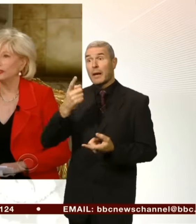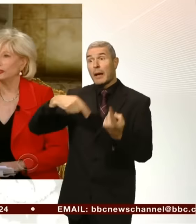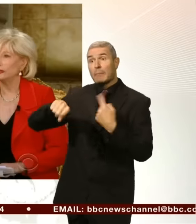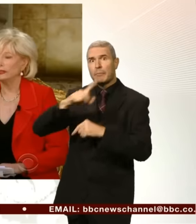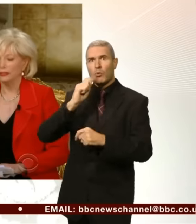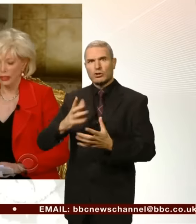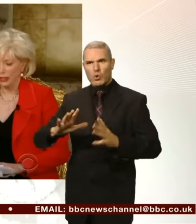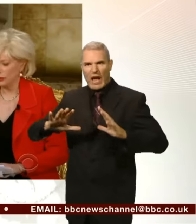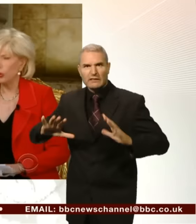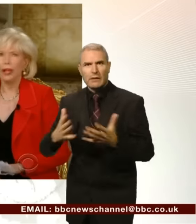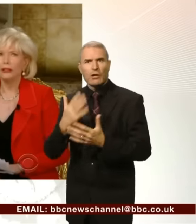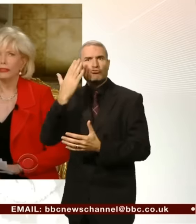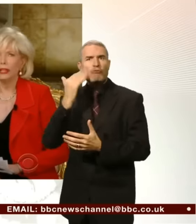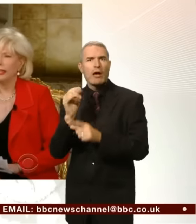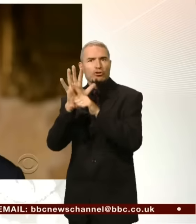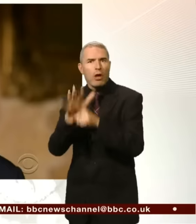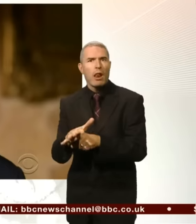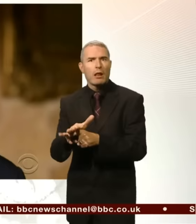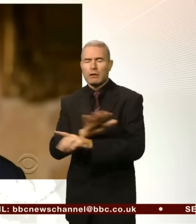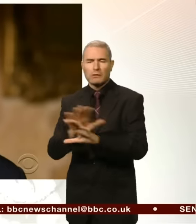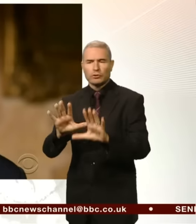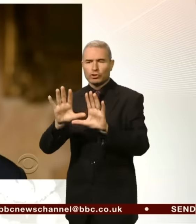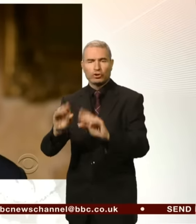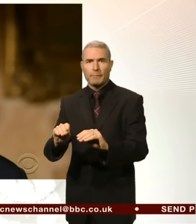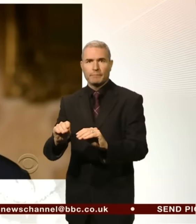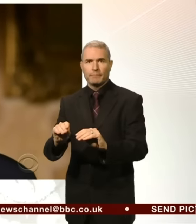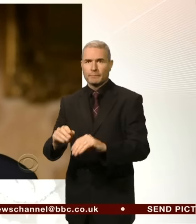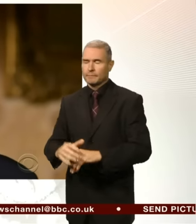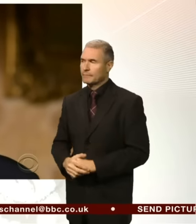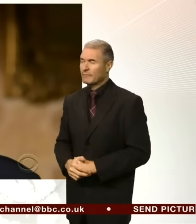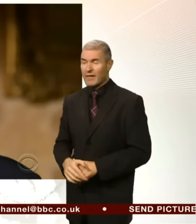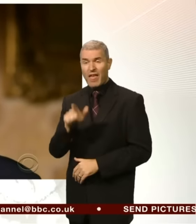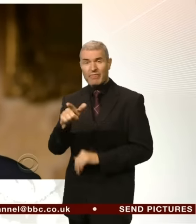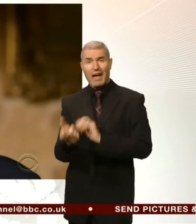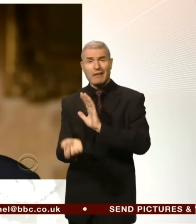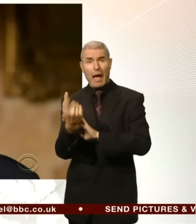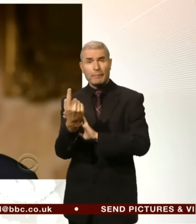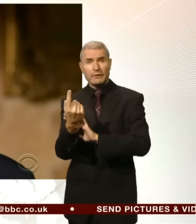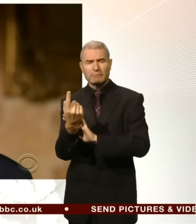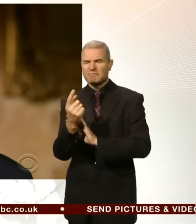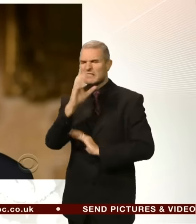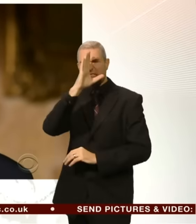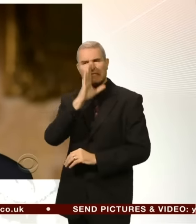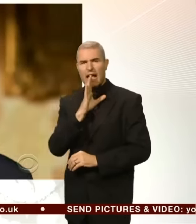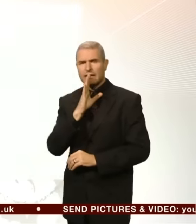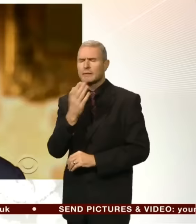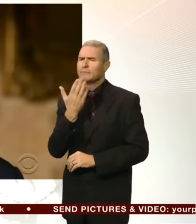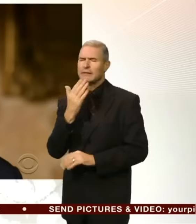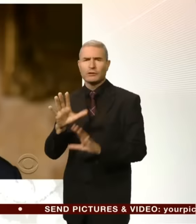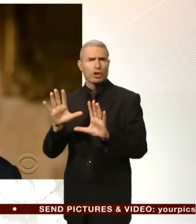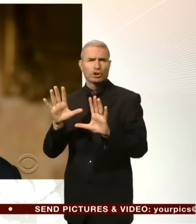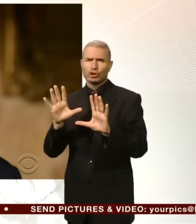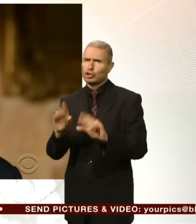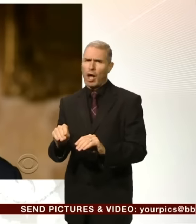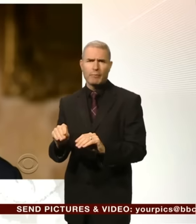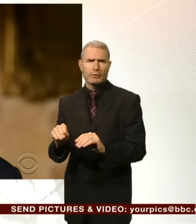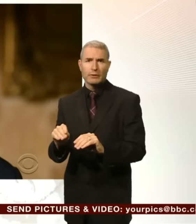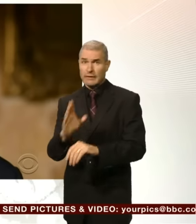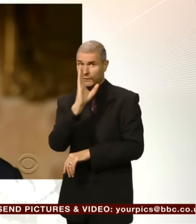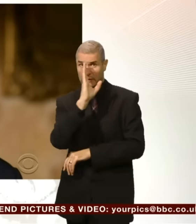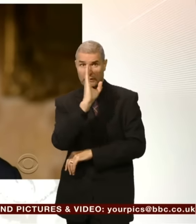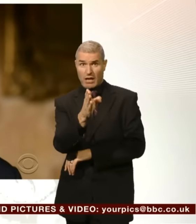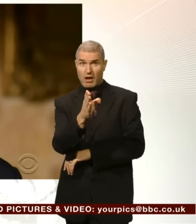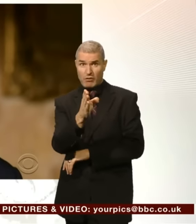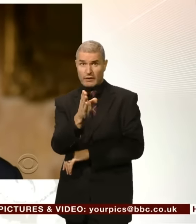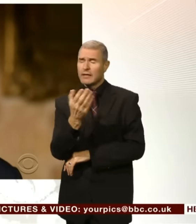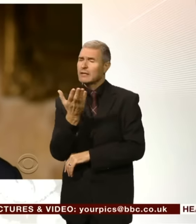to incite racial violence. So saddened to hear that. And I say, stop it. I will say this, and